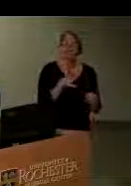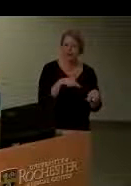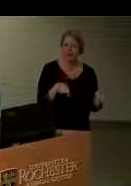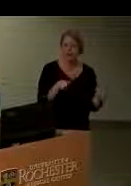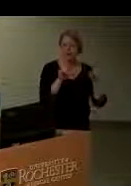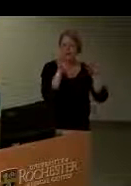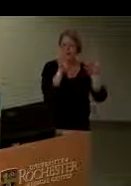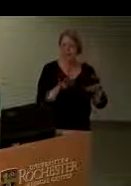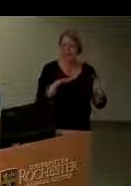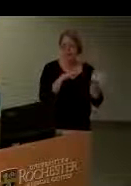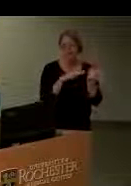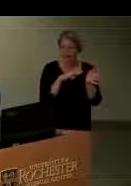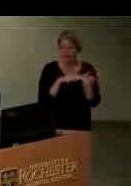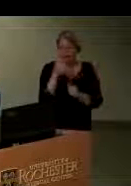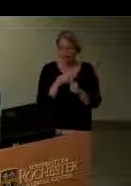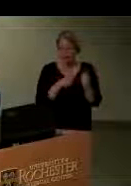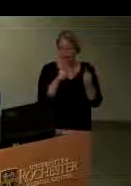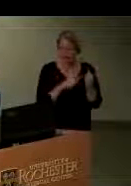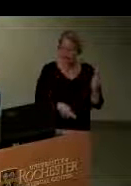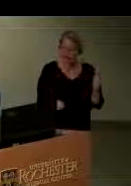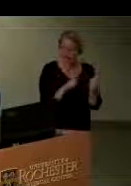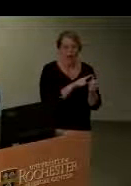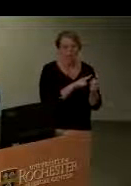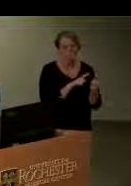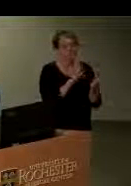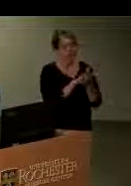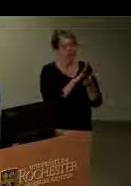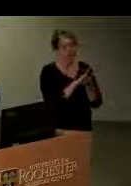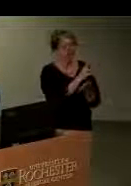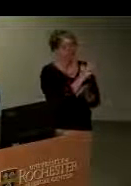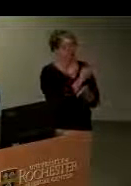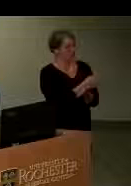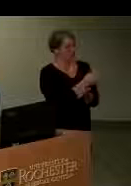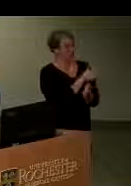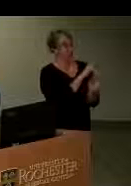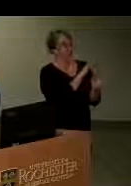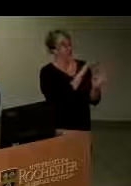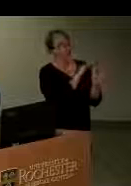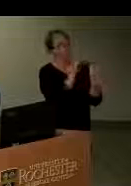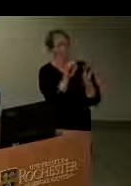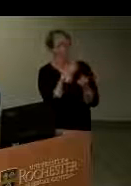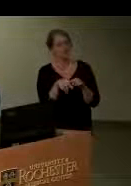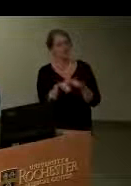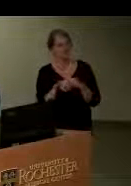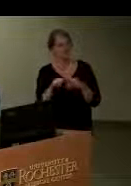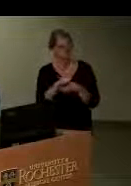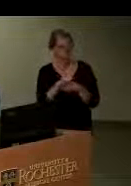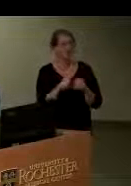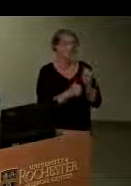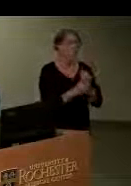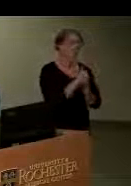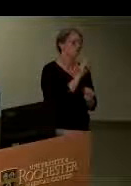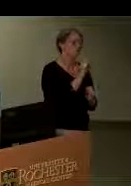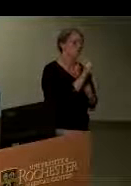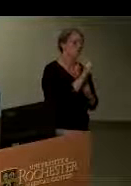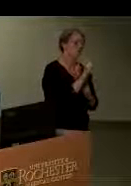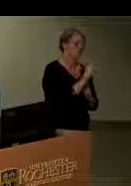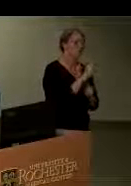great doctors. Every one of them had started in an academic hospital and had moved into this practice, most from Columbia